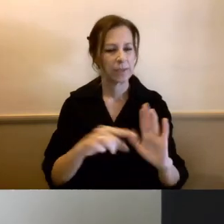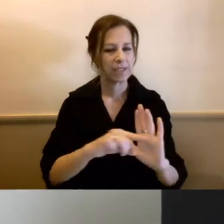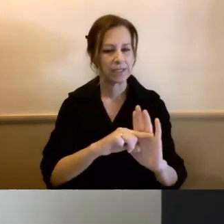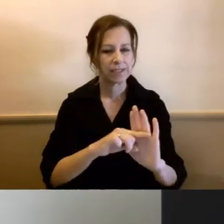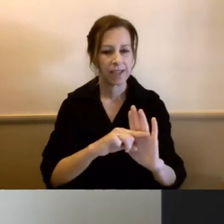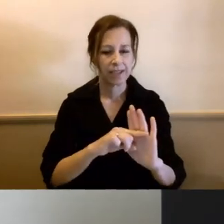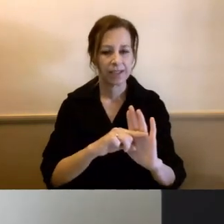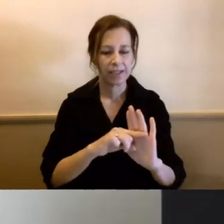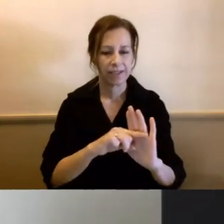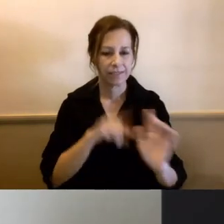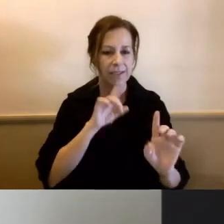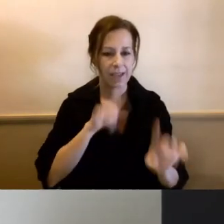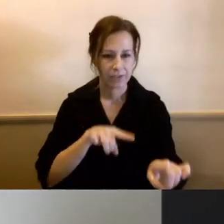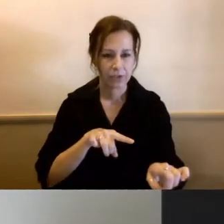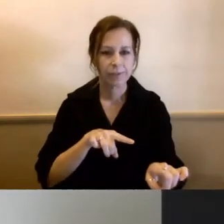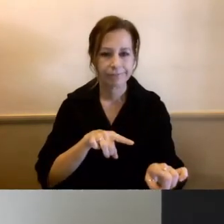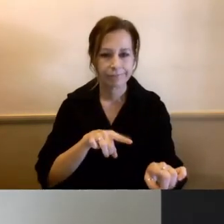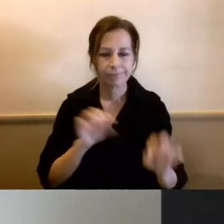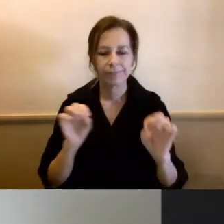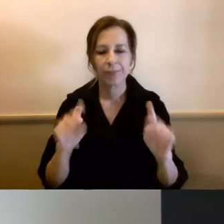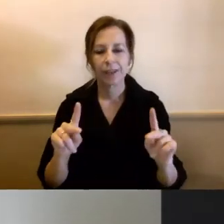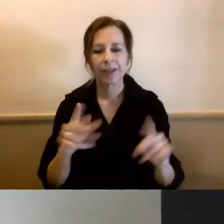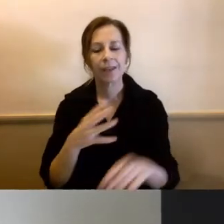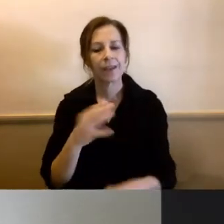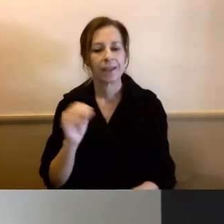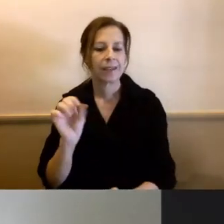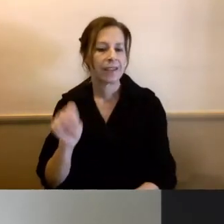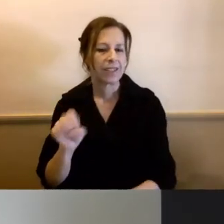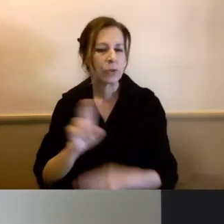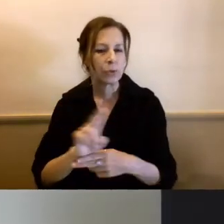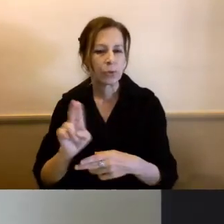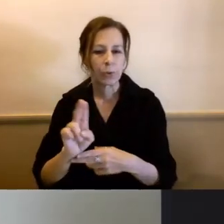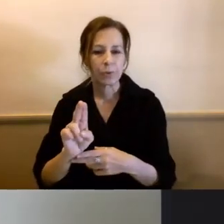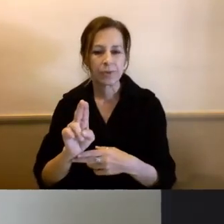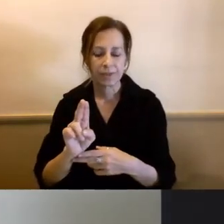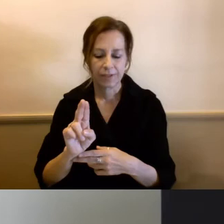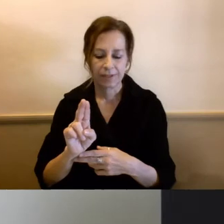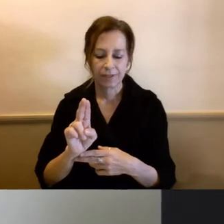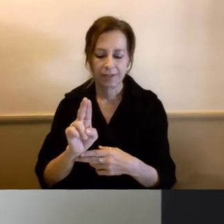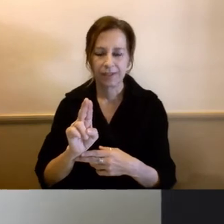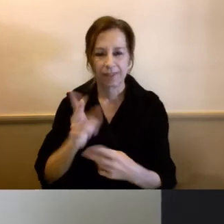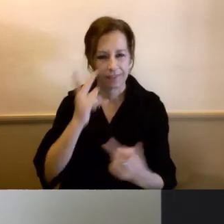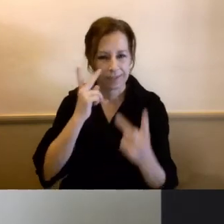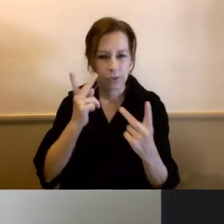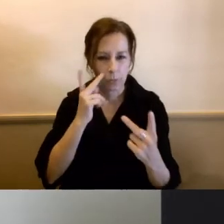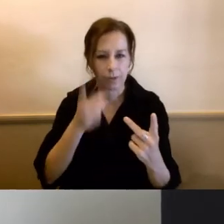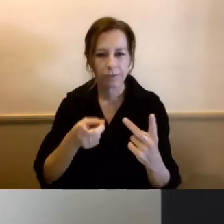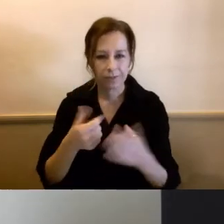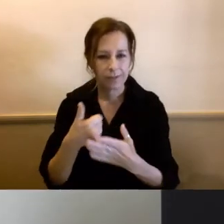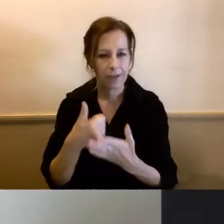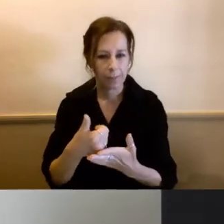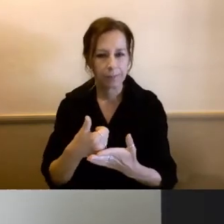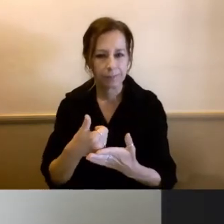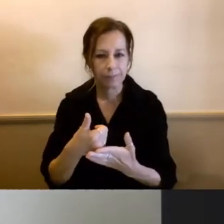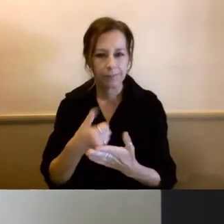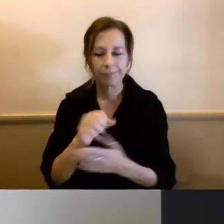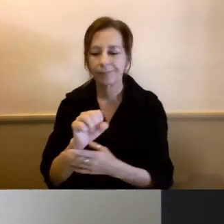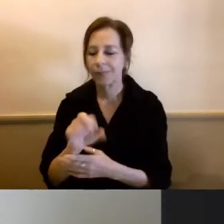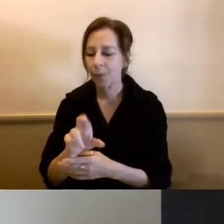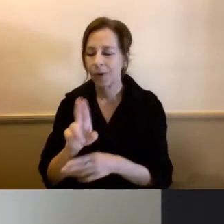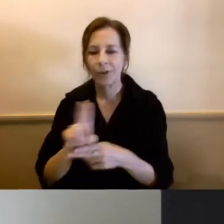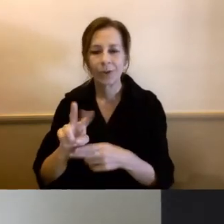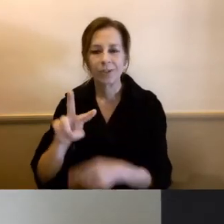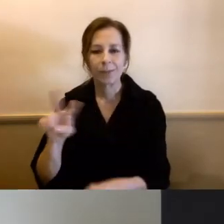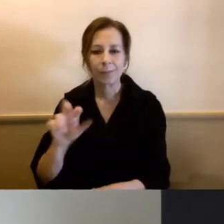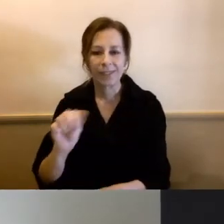make a negative answer. Okay, and I can use my visual, this one, or